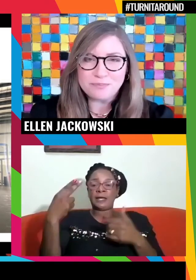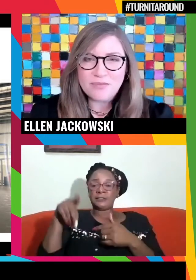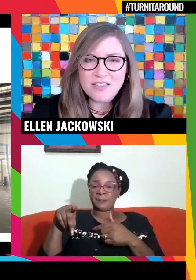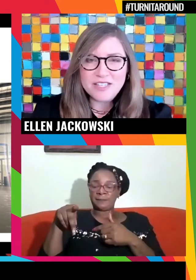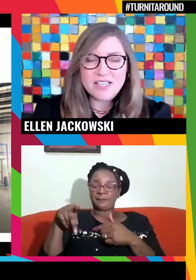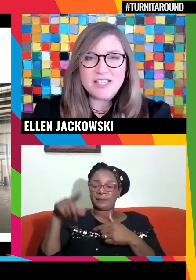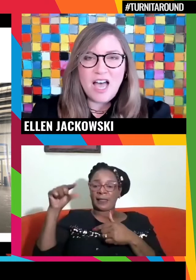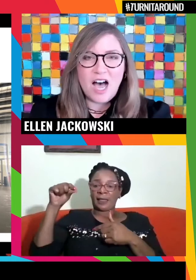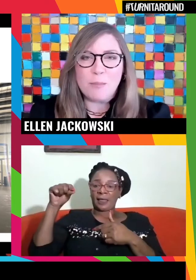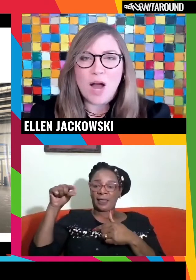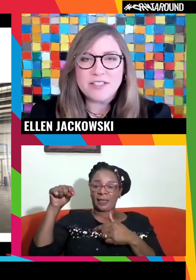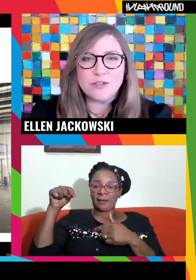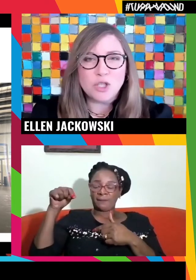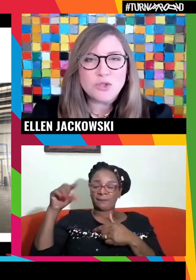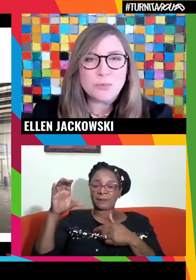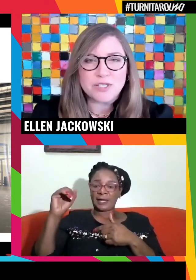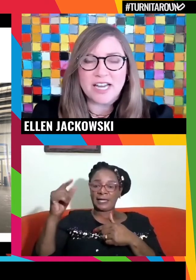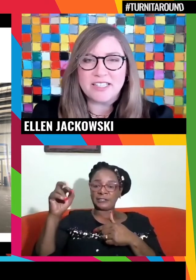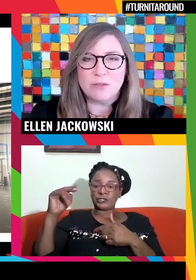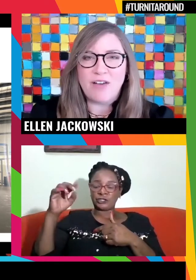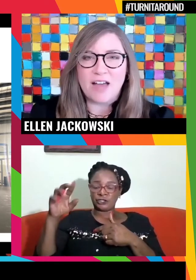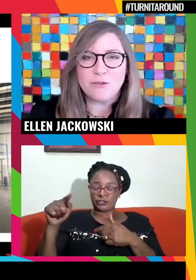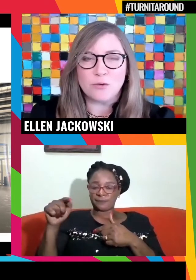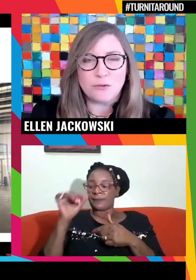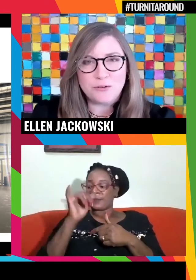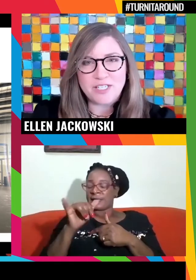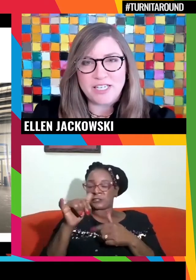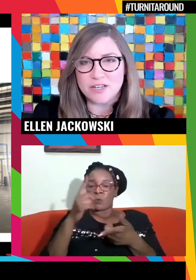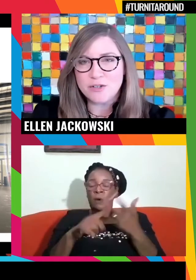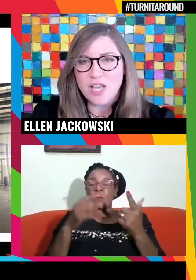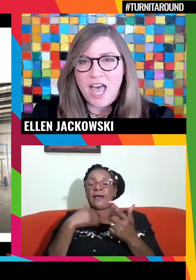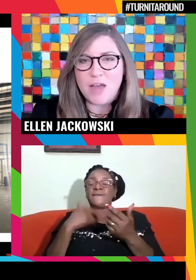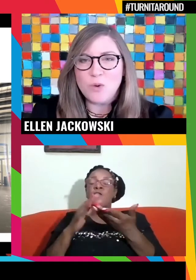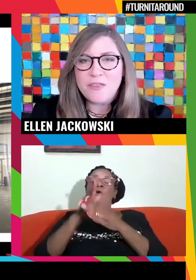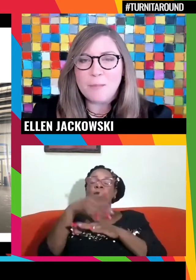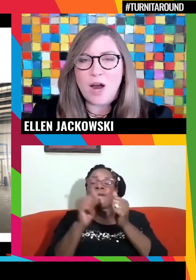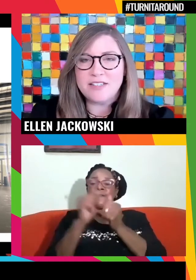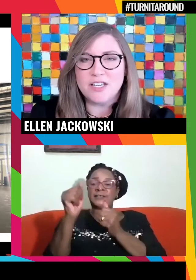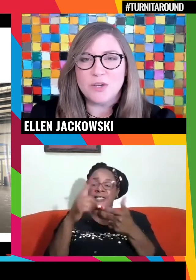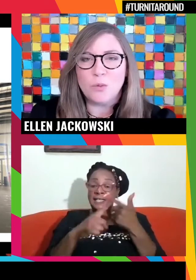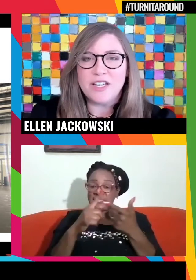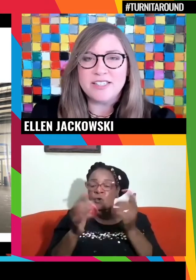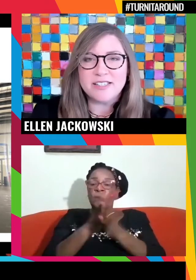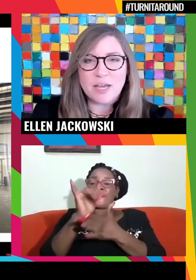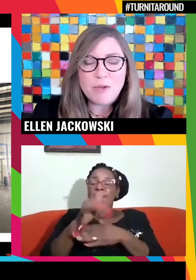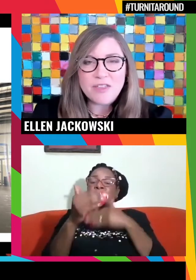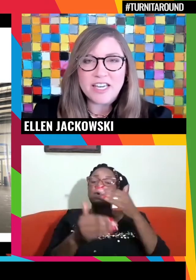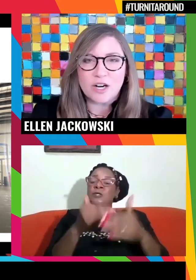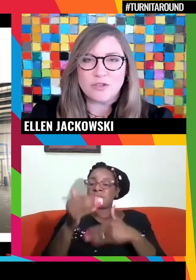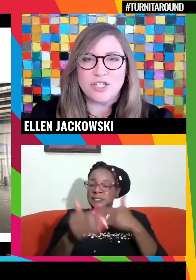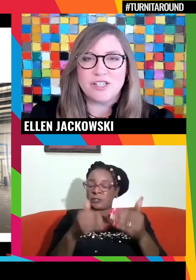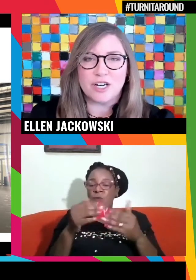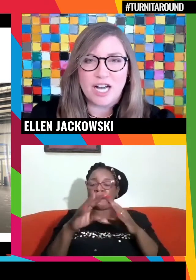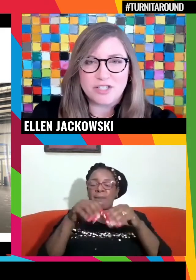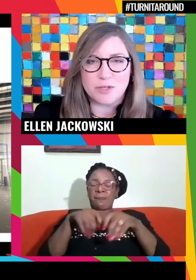cartridge, this is a process of closed loop recycling that we've had for over 15 years. And with that process, we disassemble the